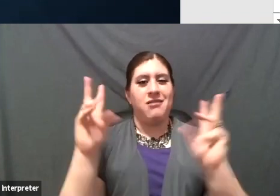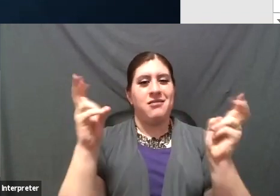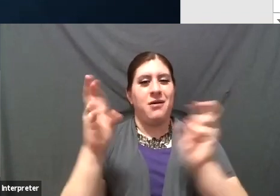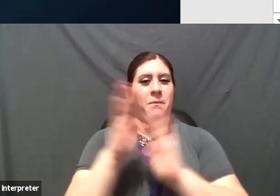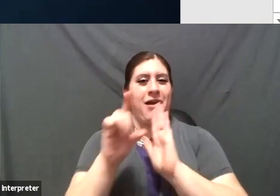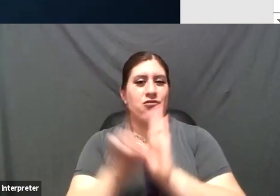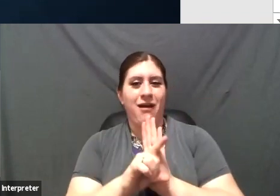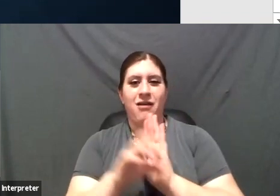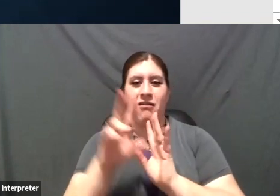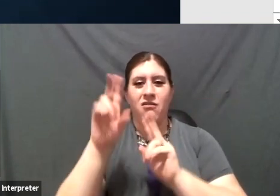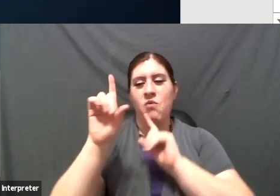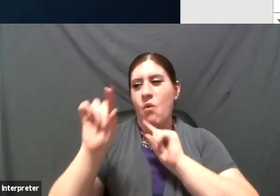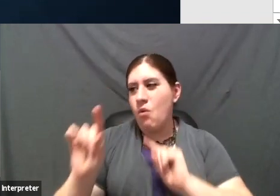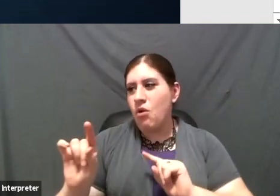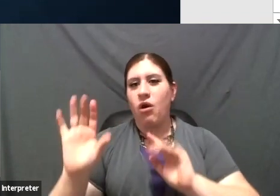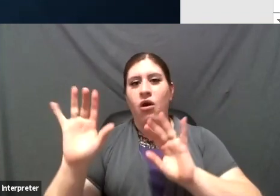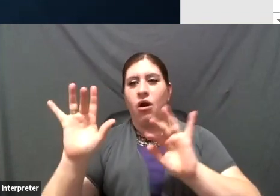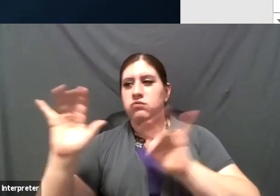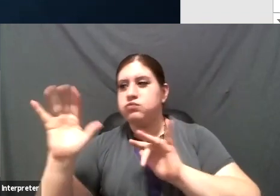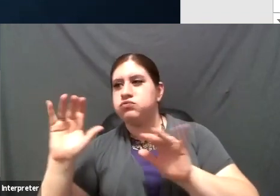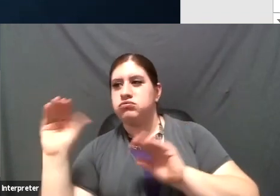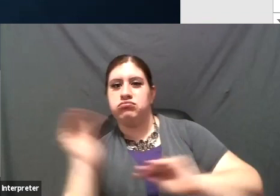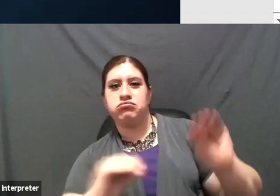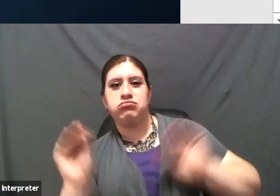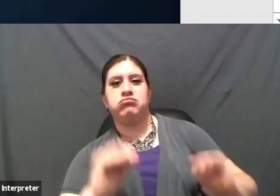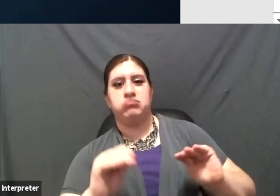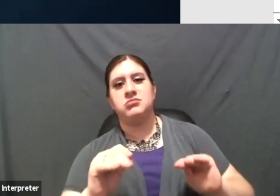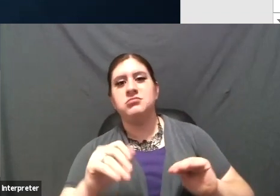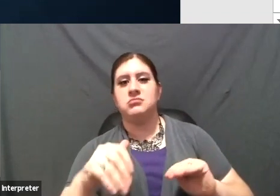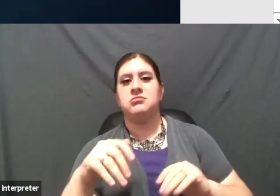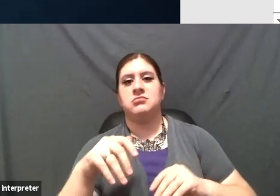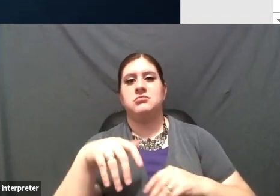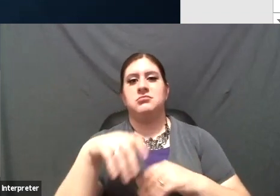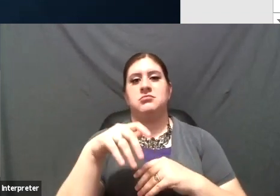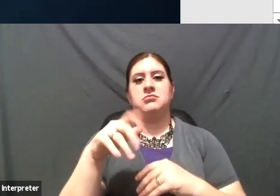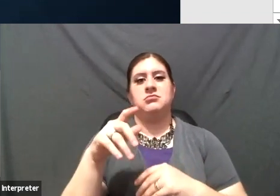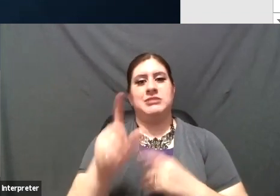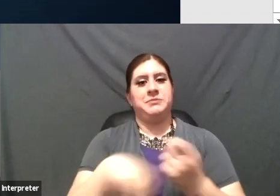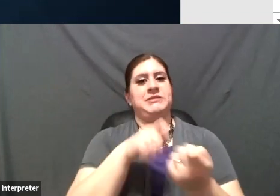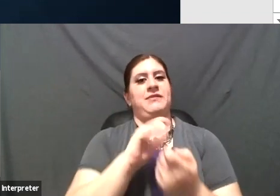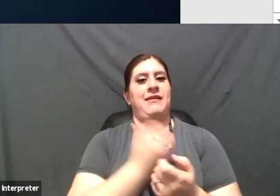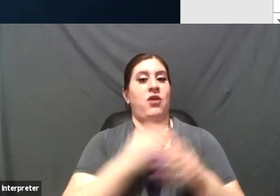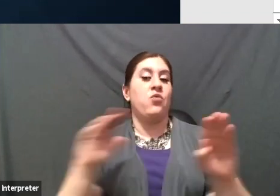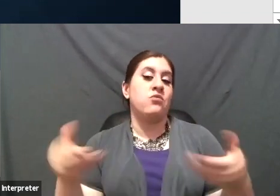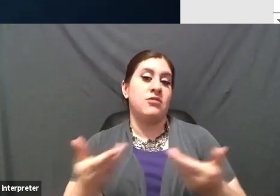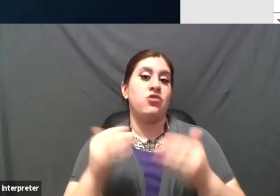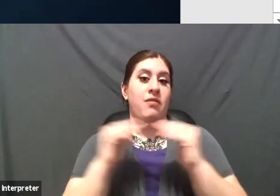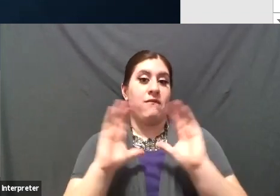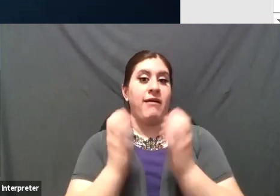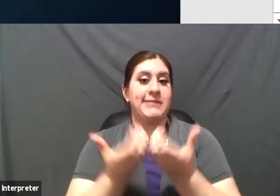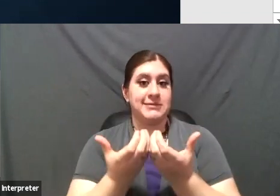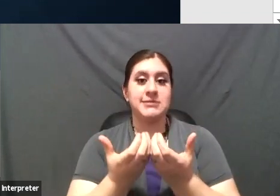and making sure that we have all the materials that we need to run our courses, in particular our introductory level courses